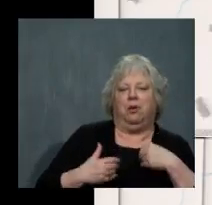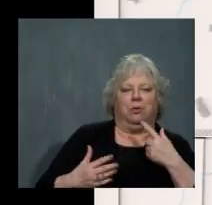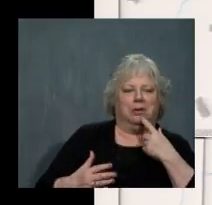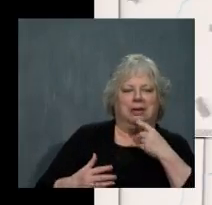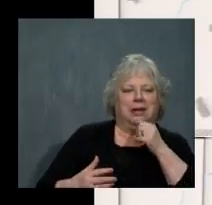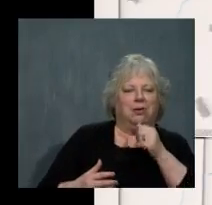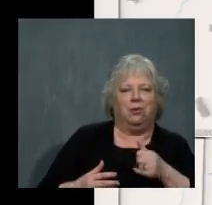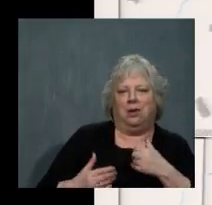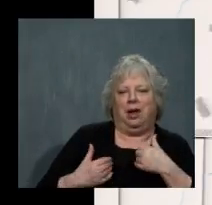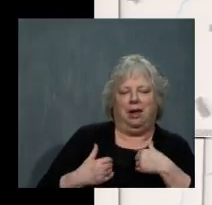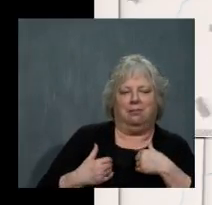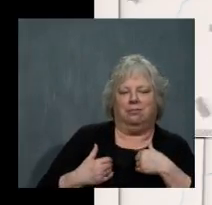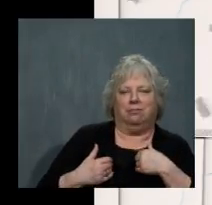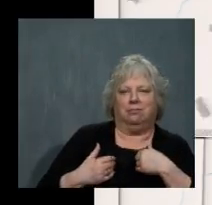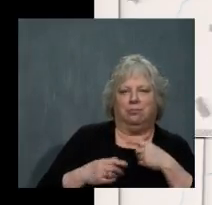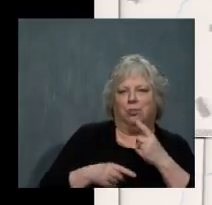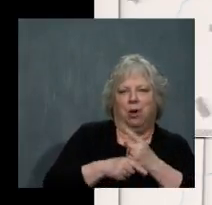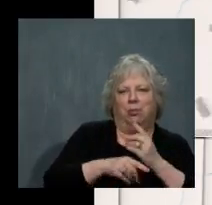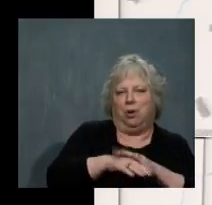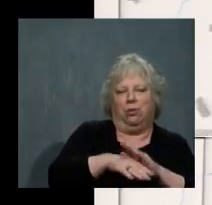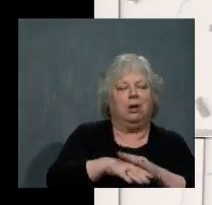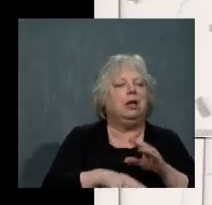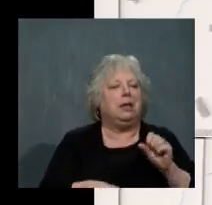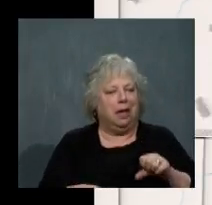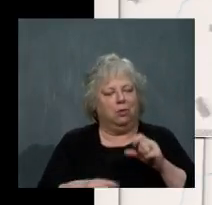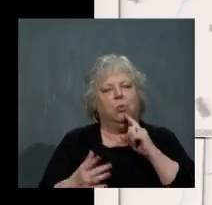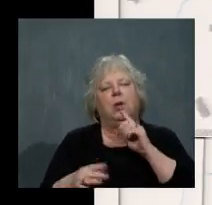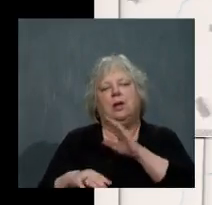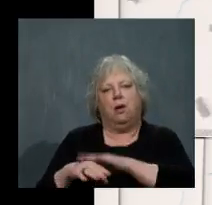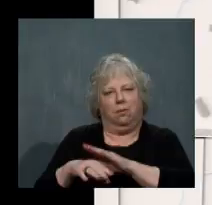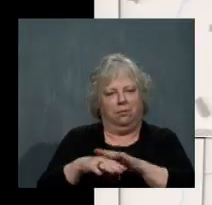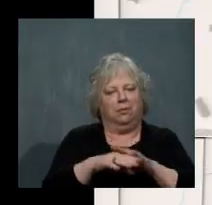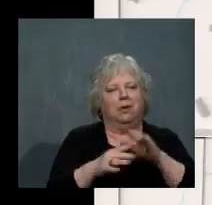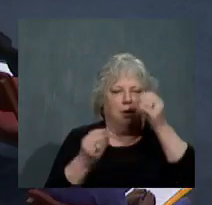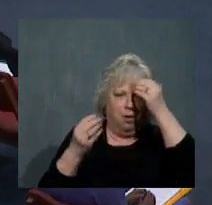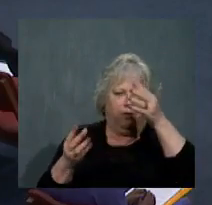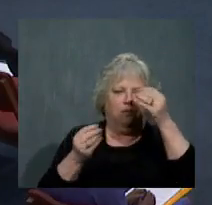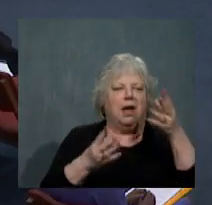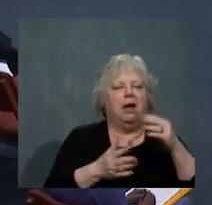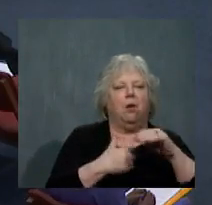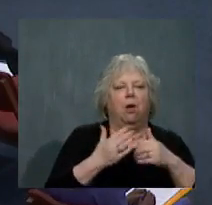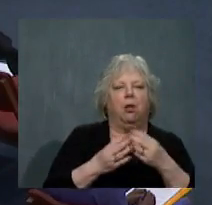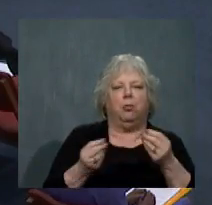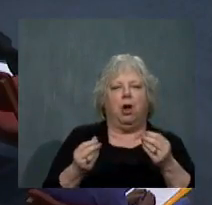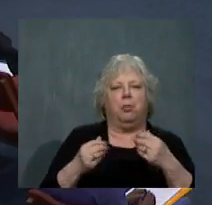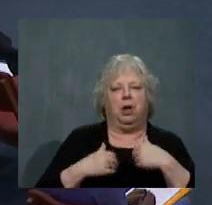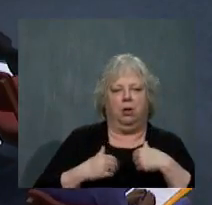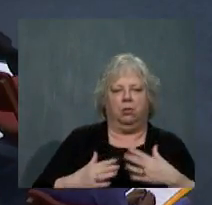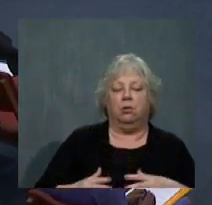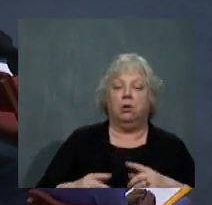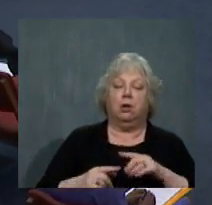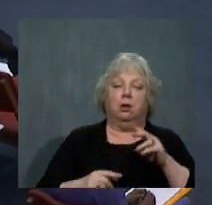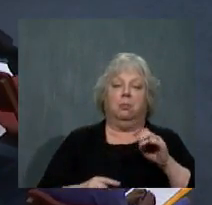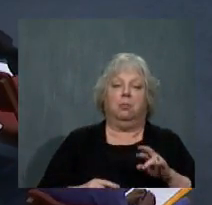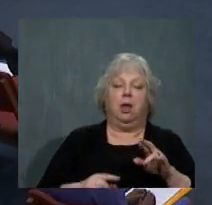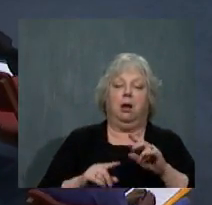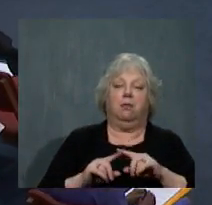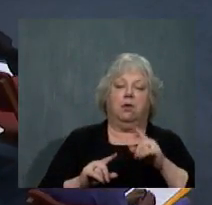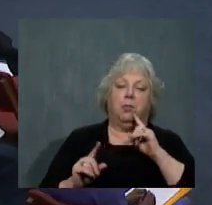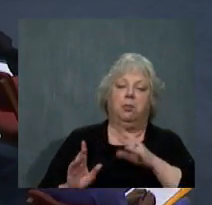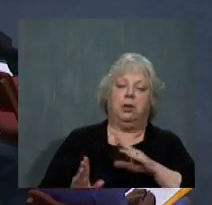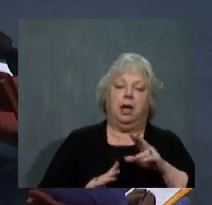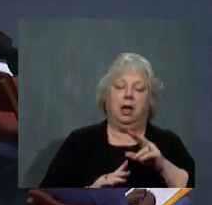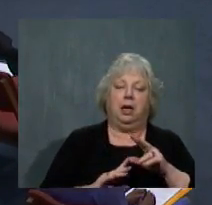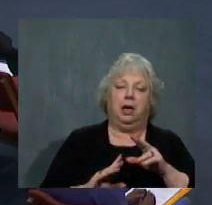the change. Yes, all property owners affected were notified. Okay, thank you. But I think probably more importantly, so from a